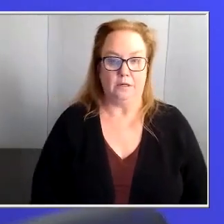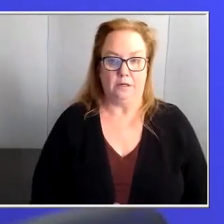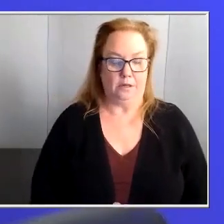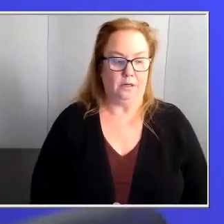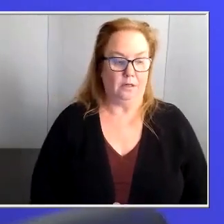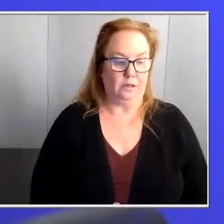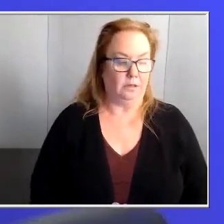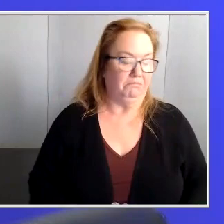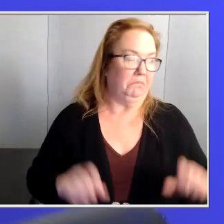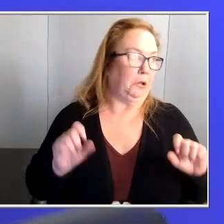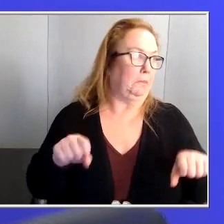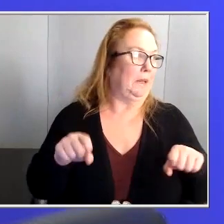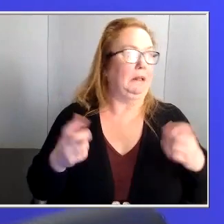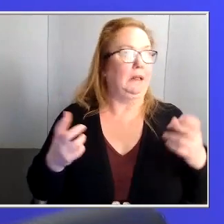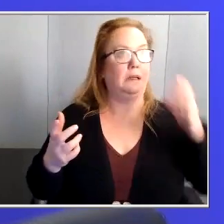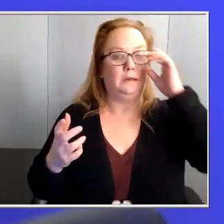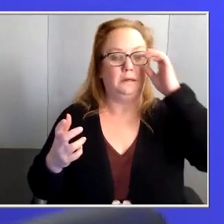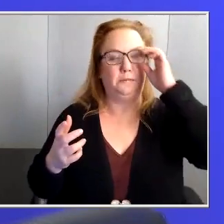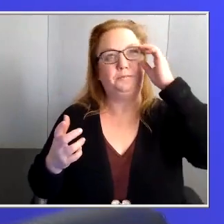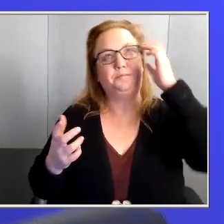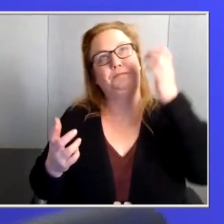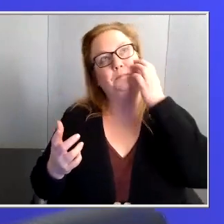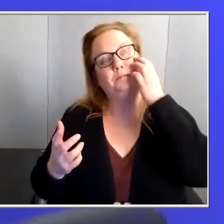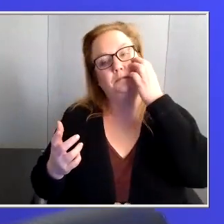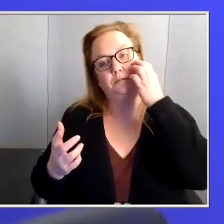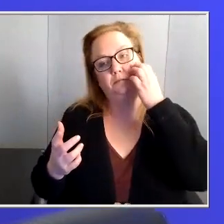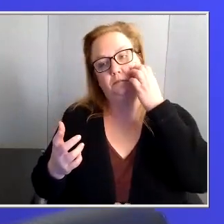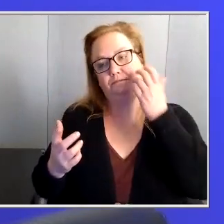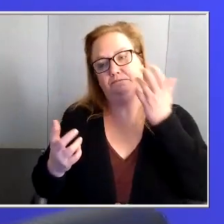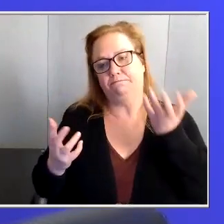It can be like early